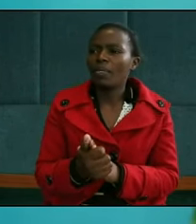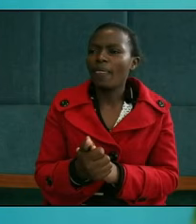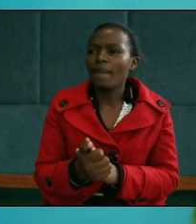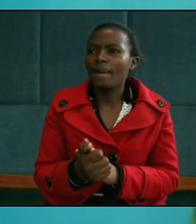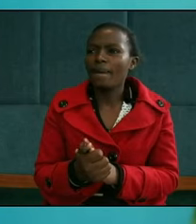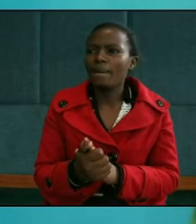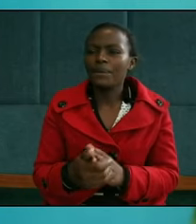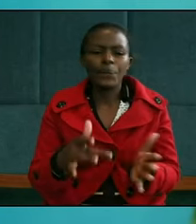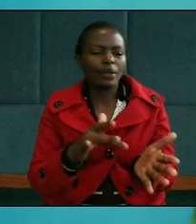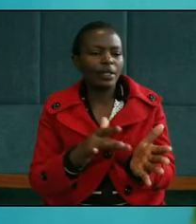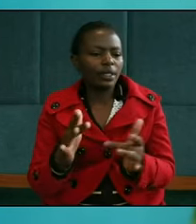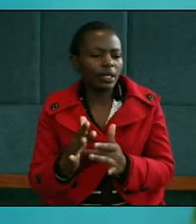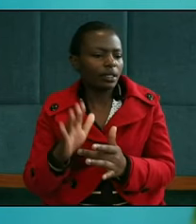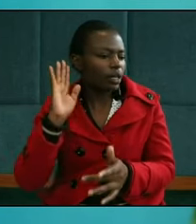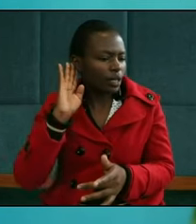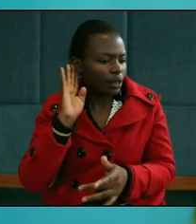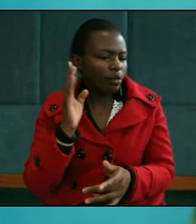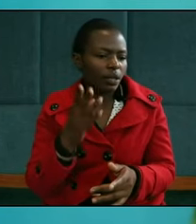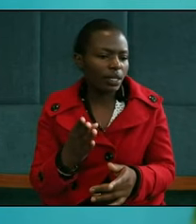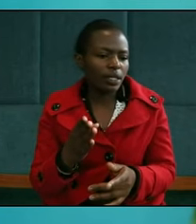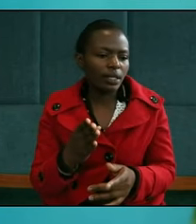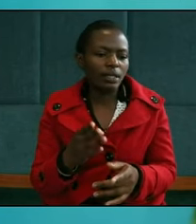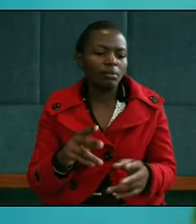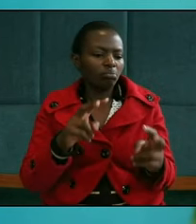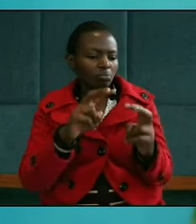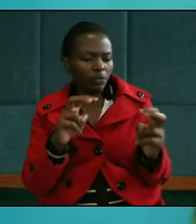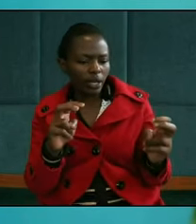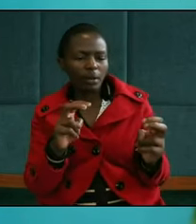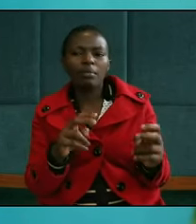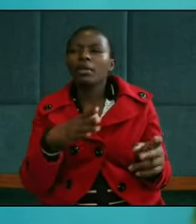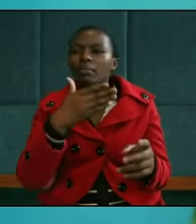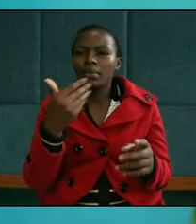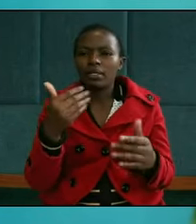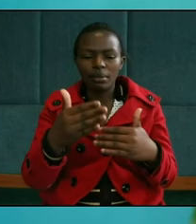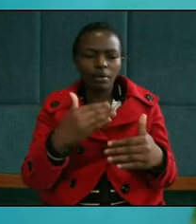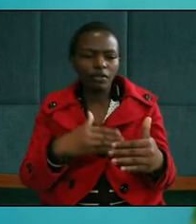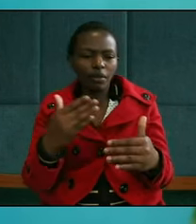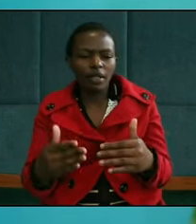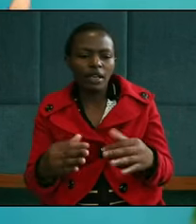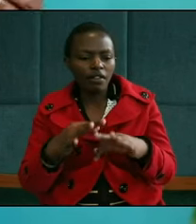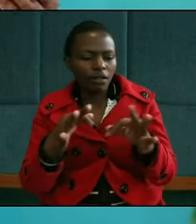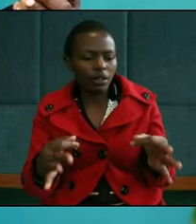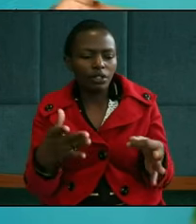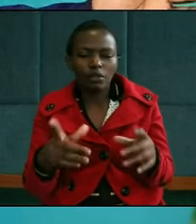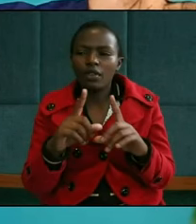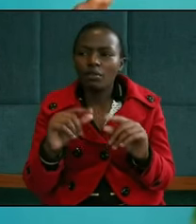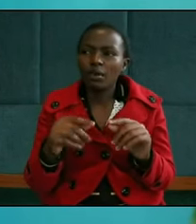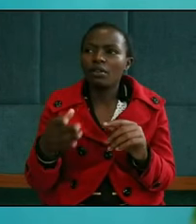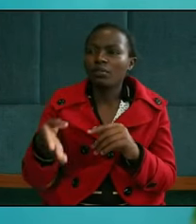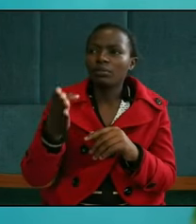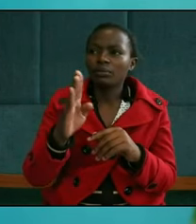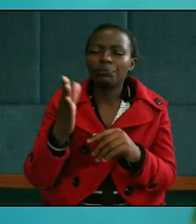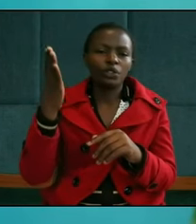attack. Jesus knew his enemy better, even before the foundations of the world were laid, as